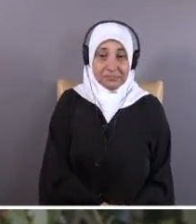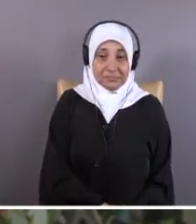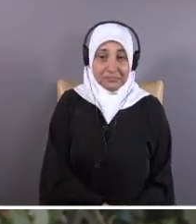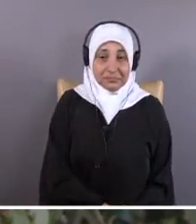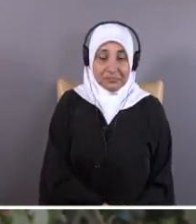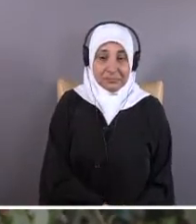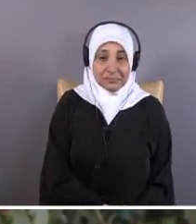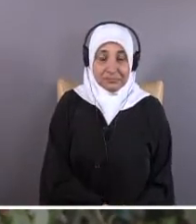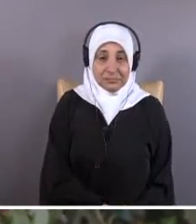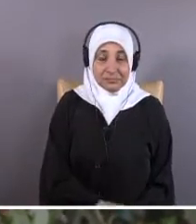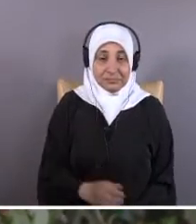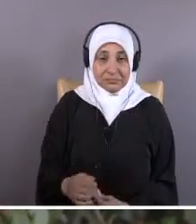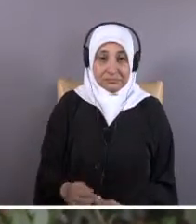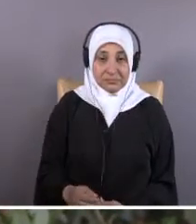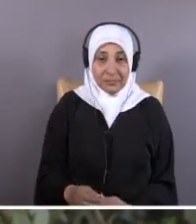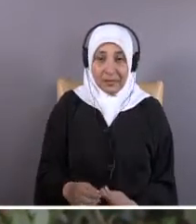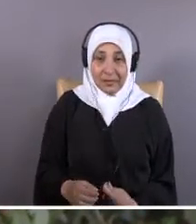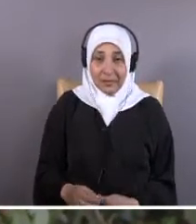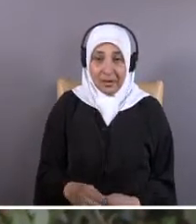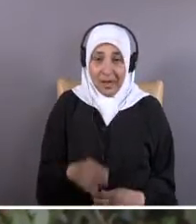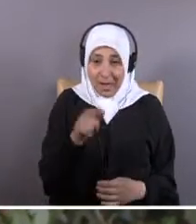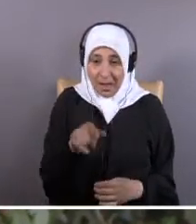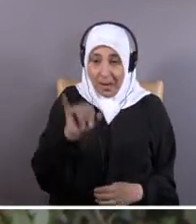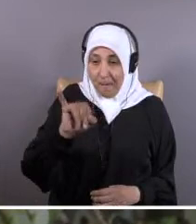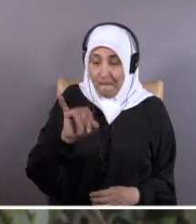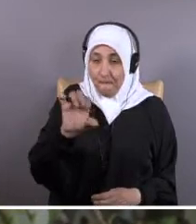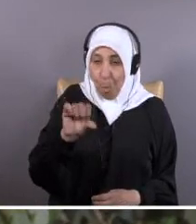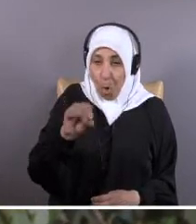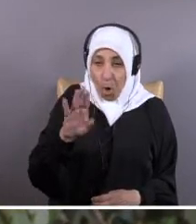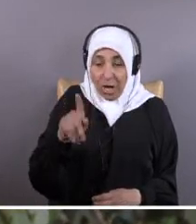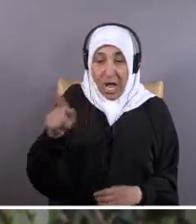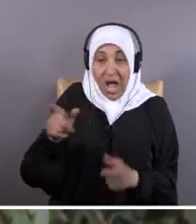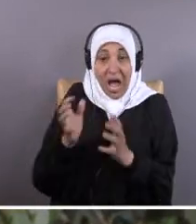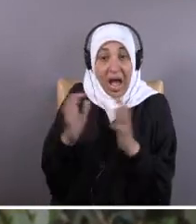the Mohawks are regarded as fierce people.